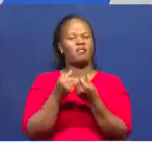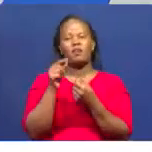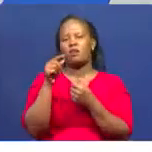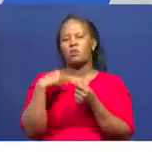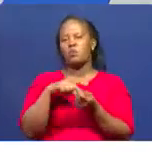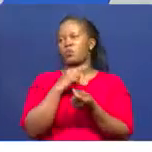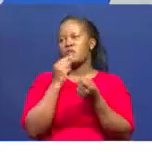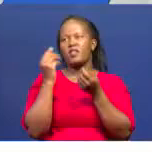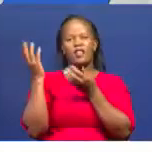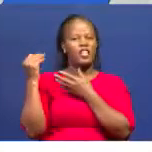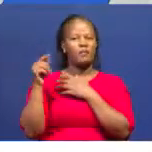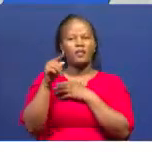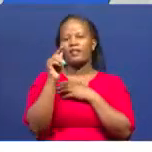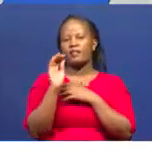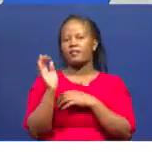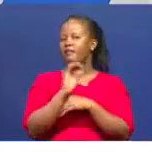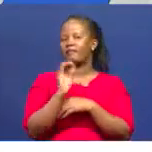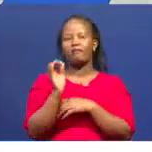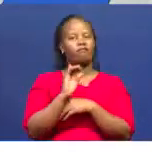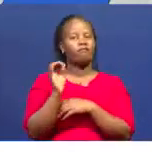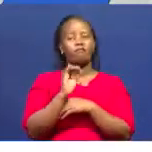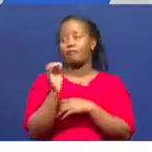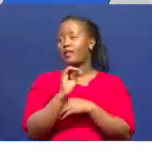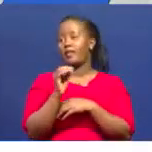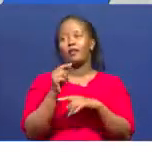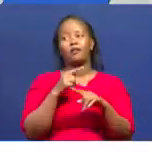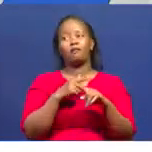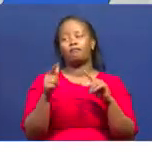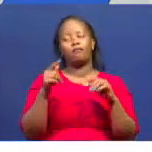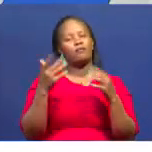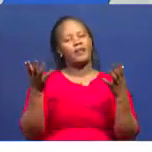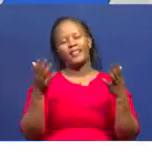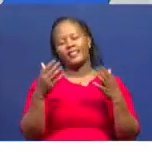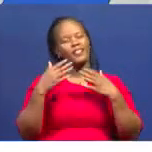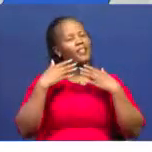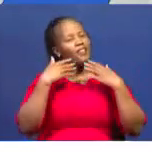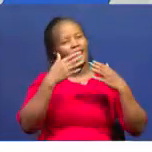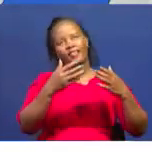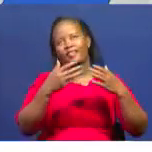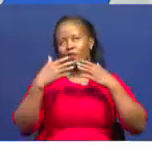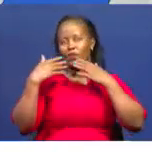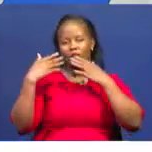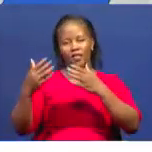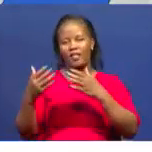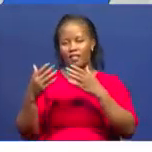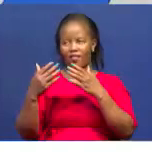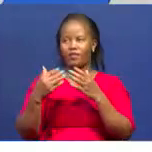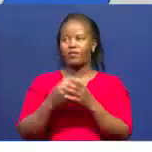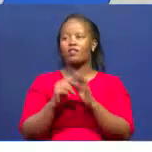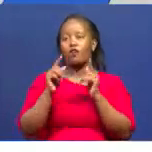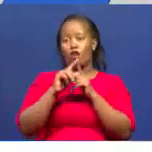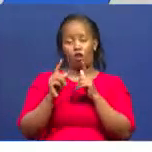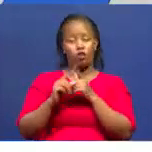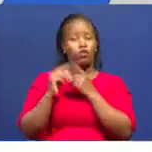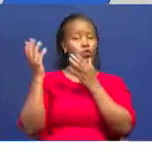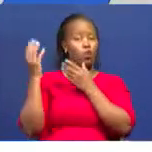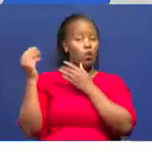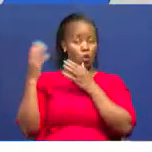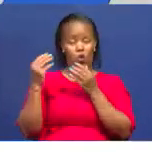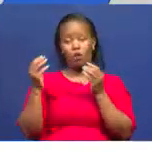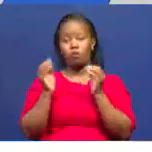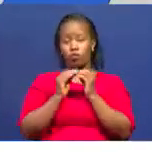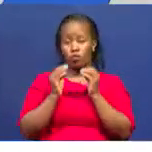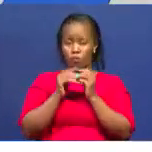expected. The coaching staff have said that can happen. But Fred Mwambu, thank you very much for your time this morning, and hope to see you either